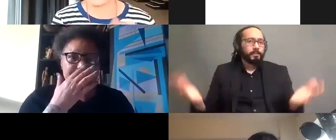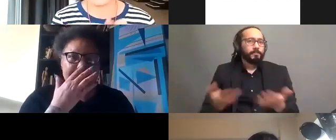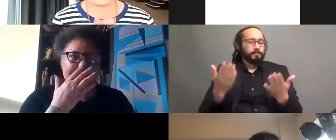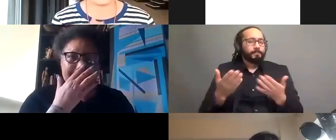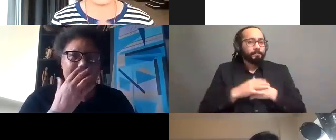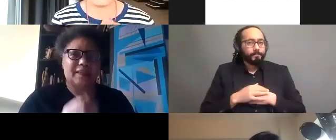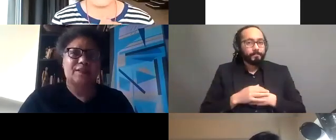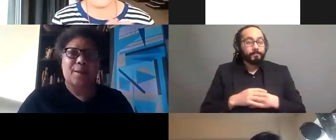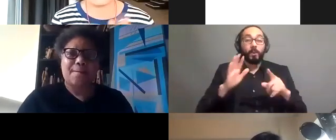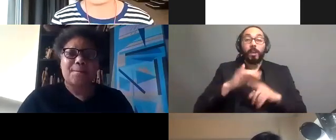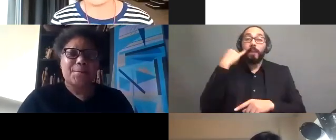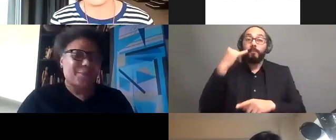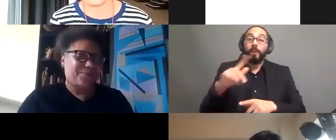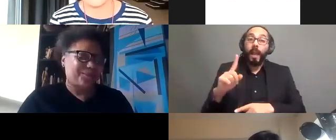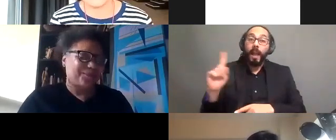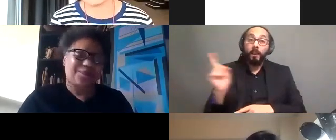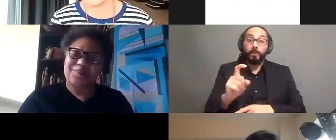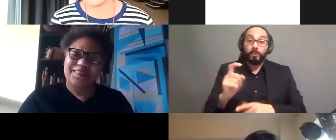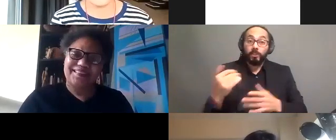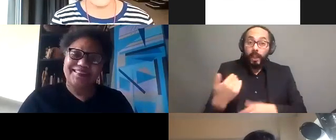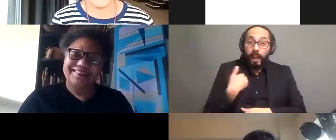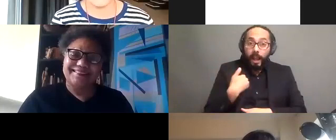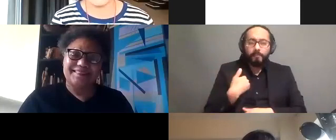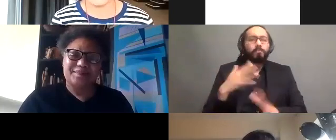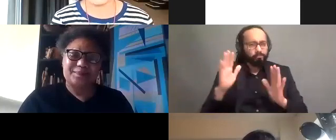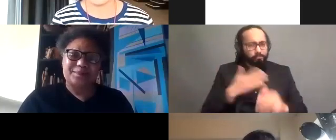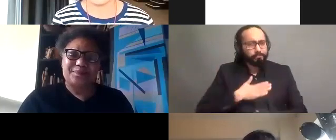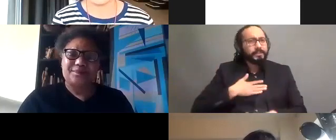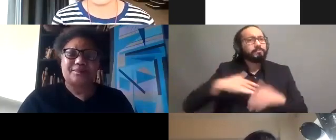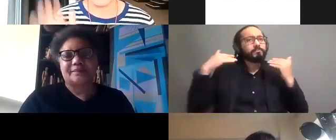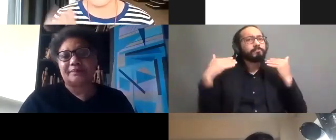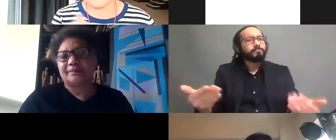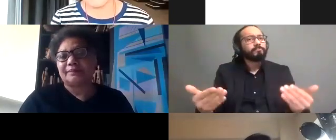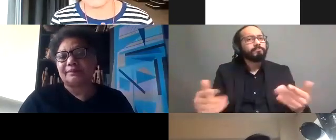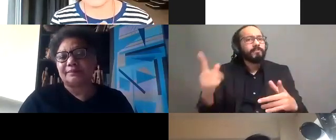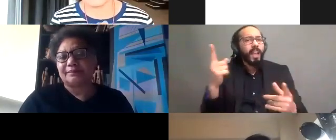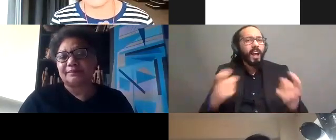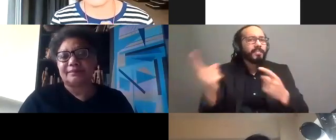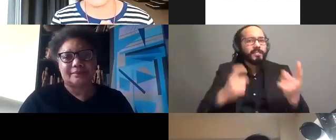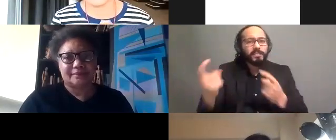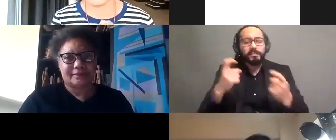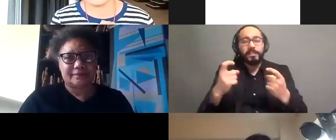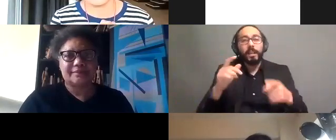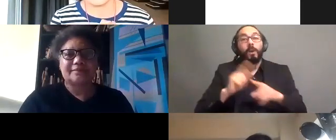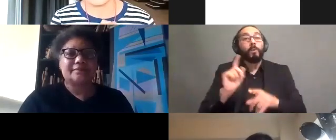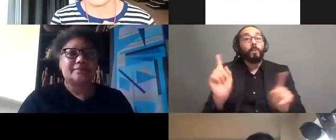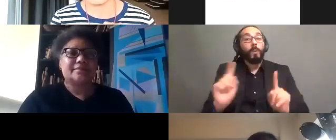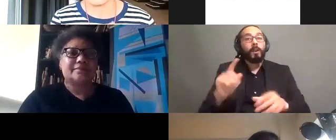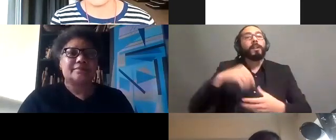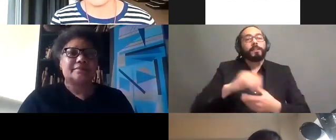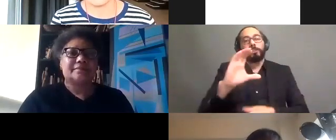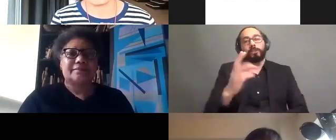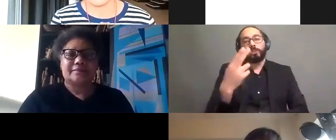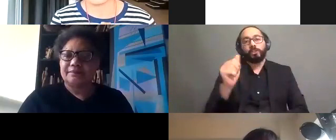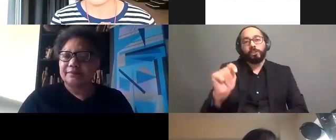much recommend you do, please type it into the chat. I'll be keeping an eye out for your questions and we'll